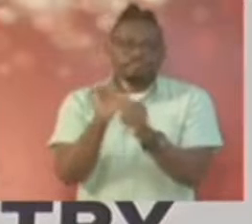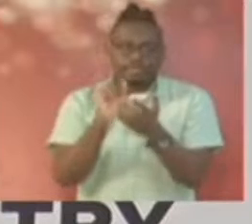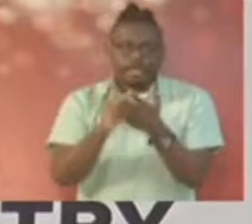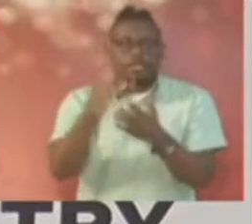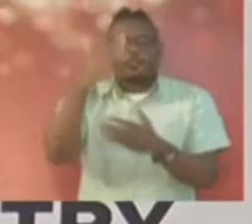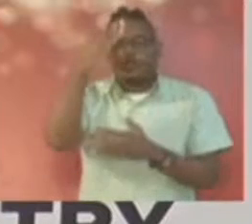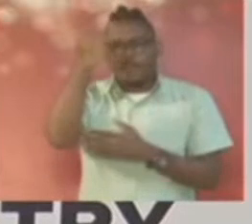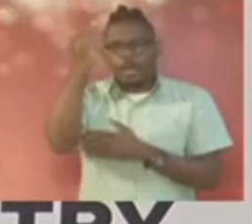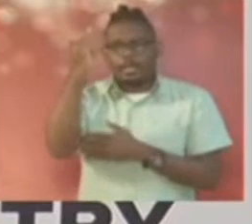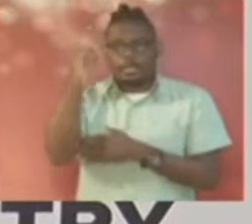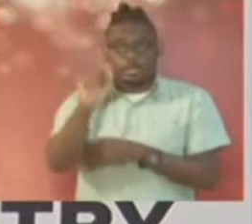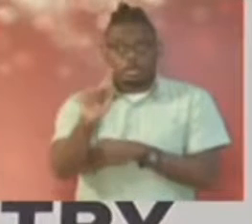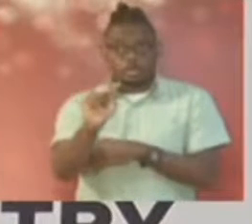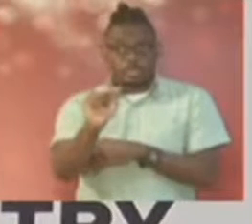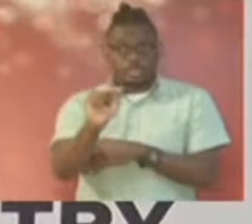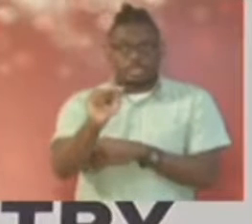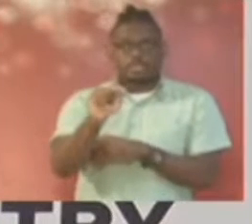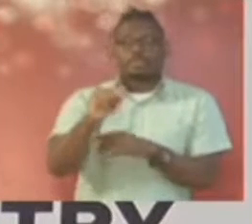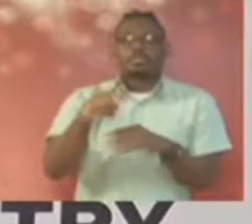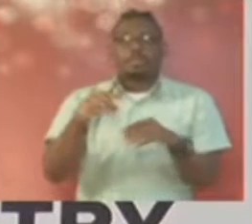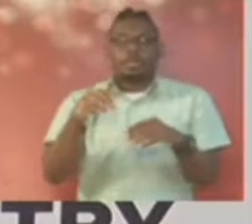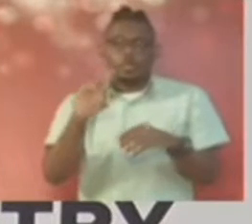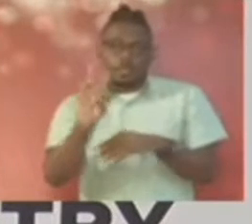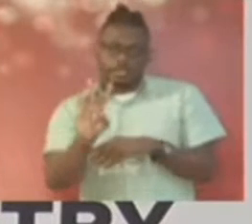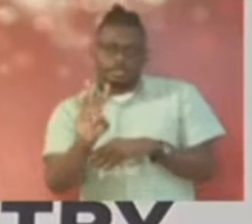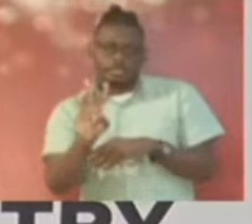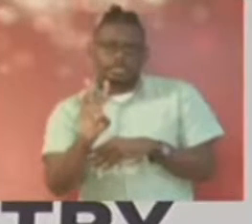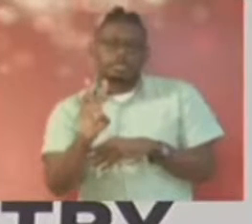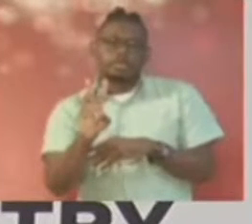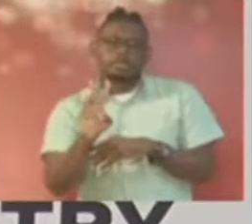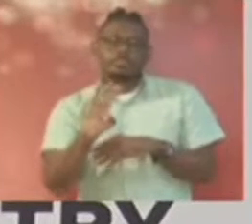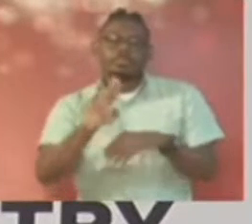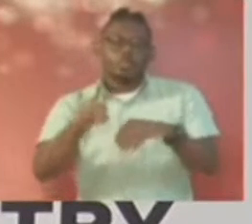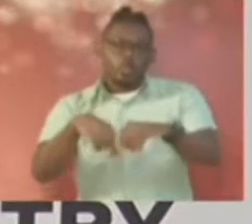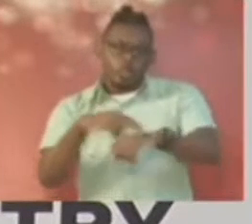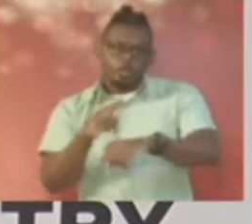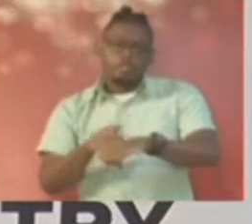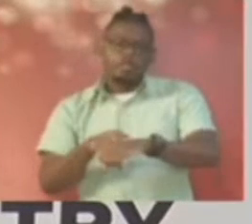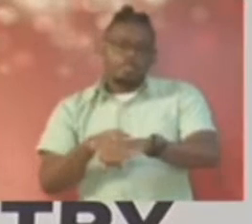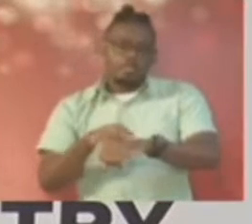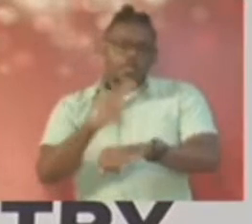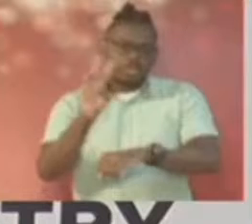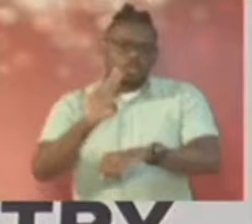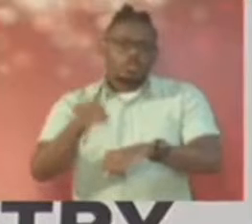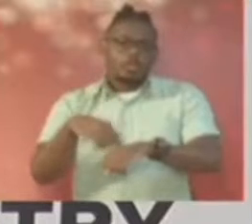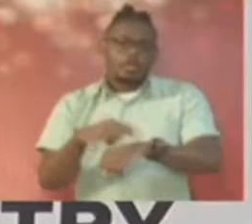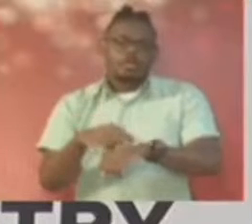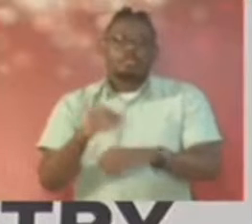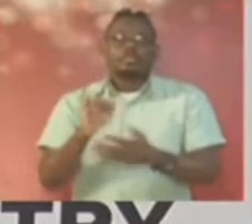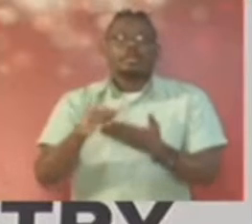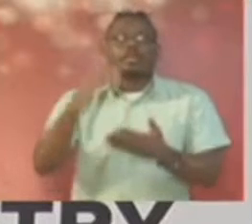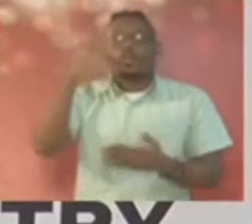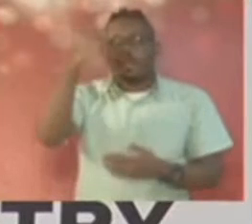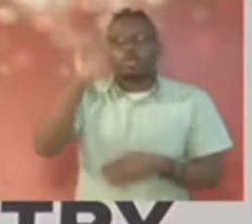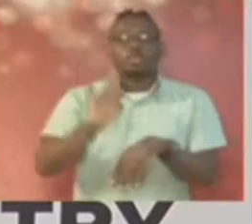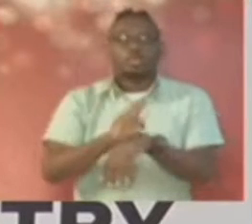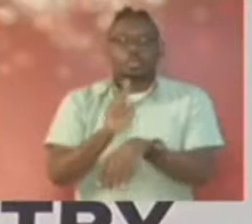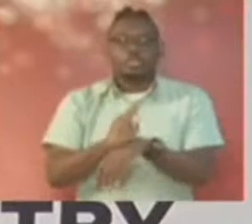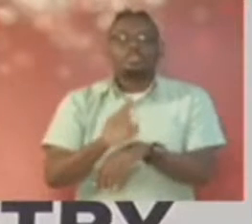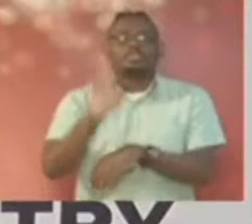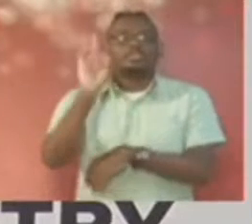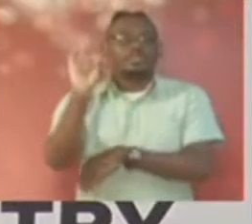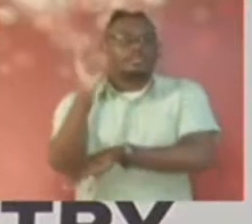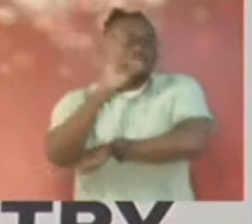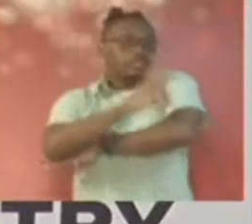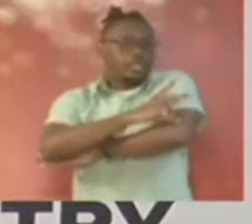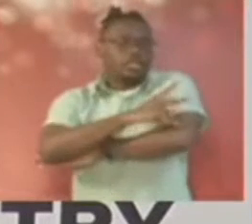Tuesday, Wednesday of every week, you get back to some level of normalcy. And again, that's why we use a 7-day trend to give us an idea of the average, because it